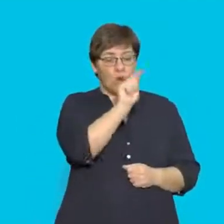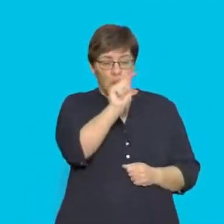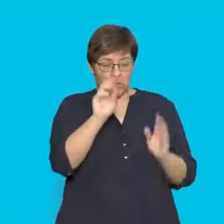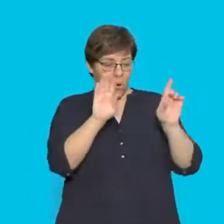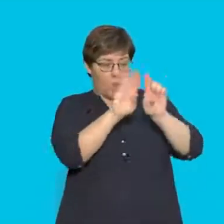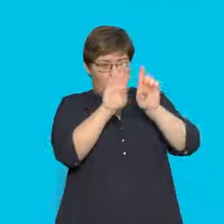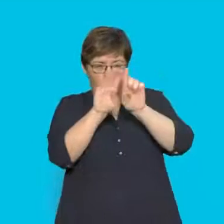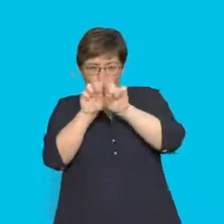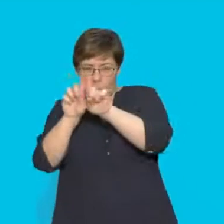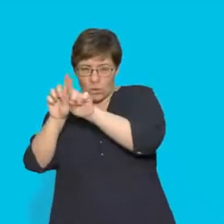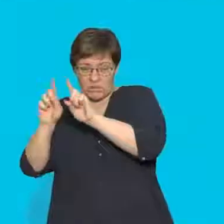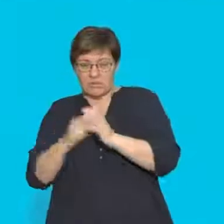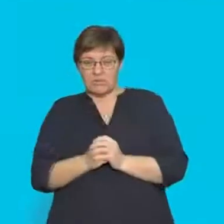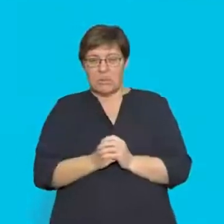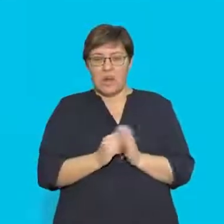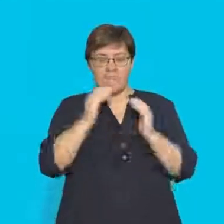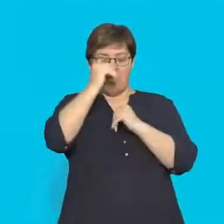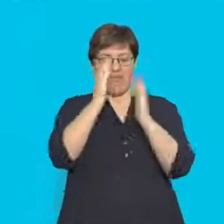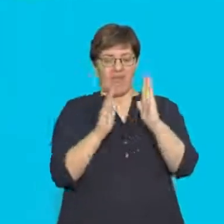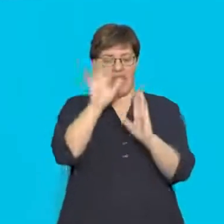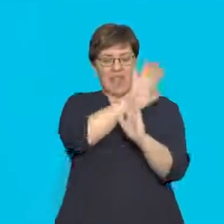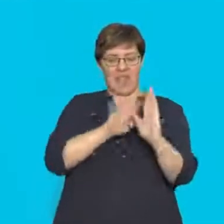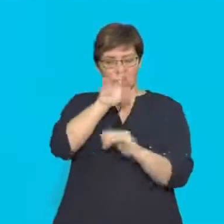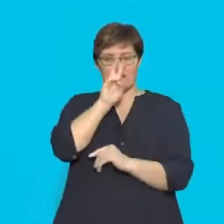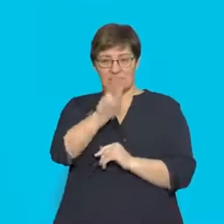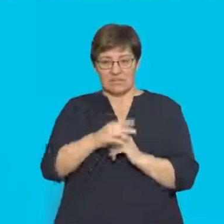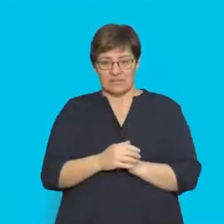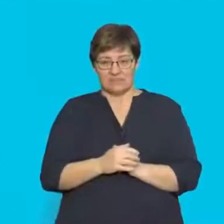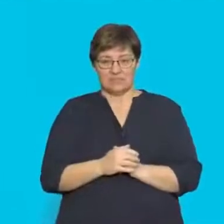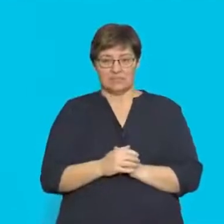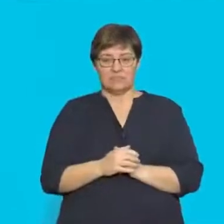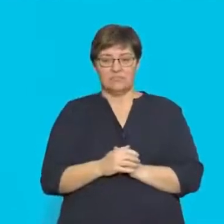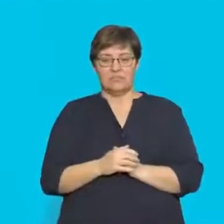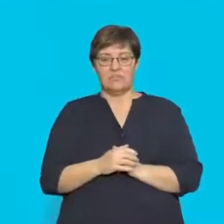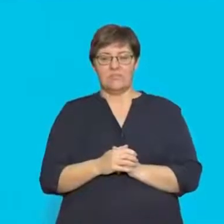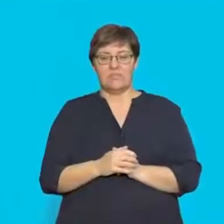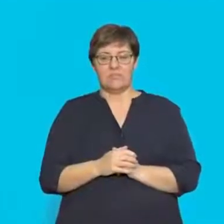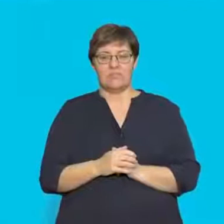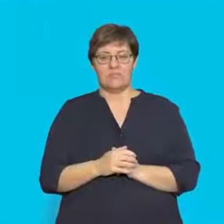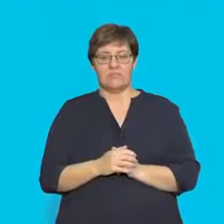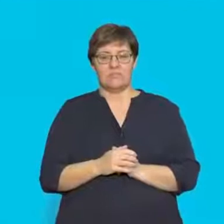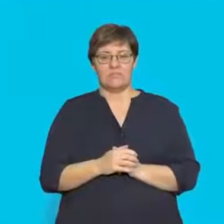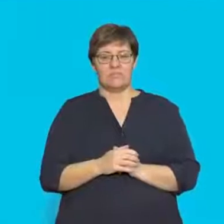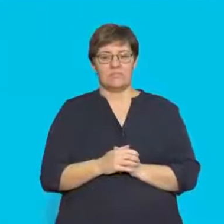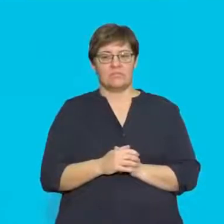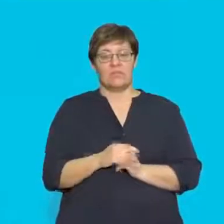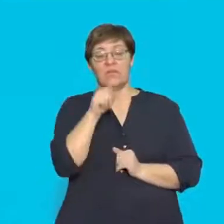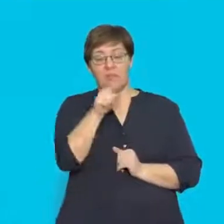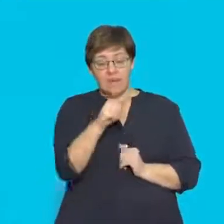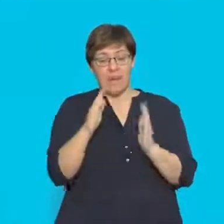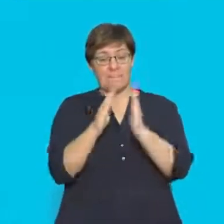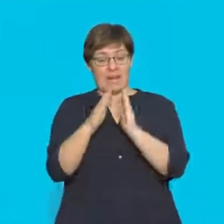dots are closer together. And I've drawn a little area, a little square, to say